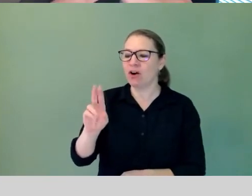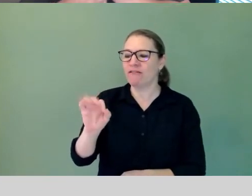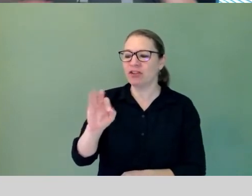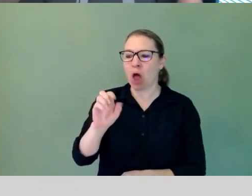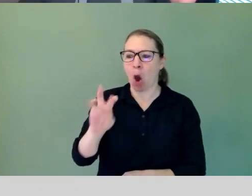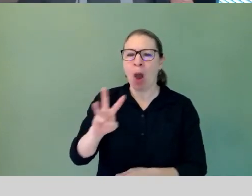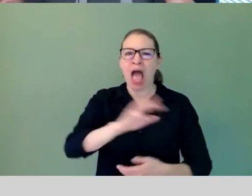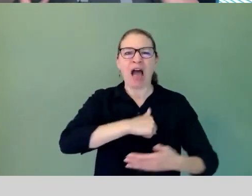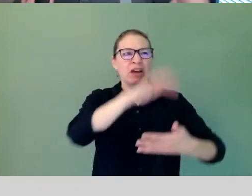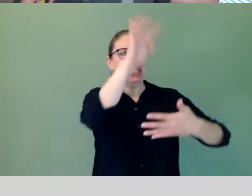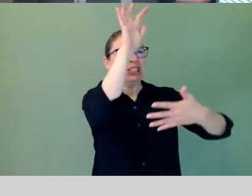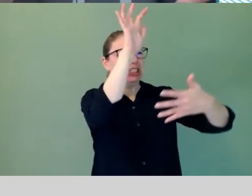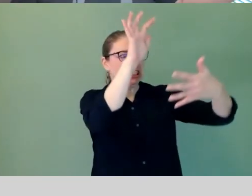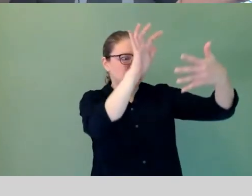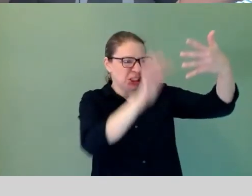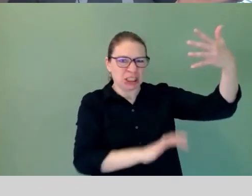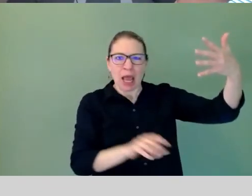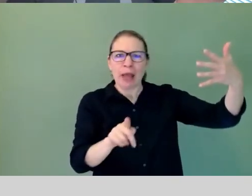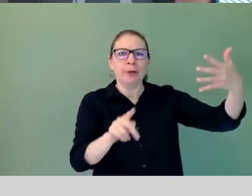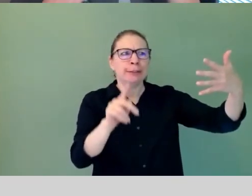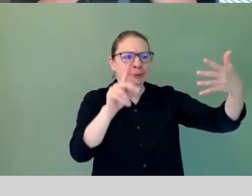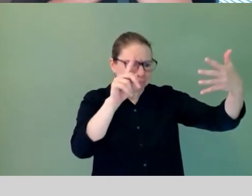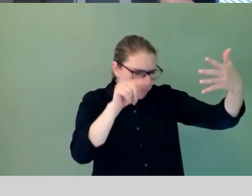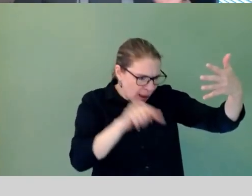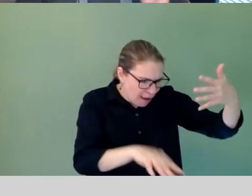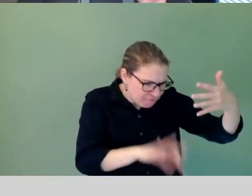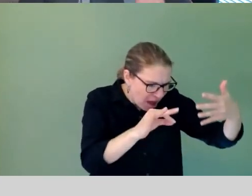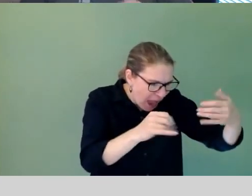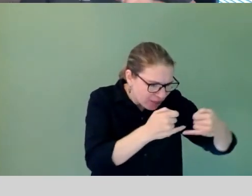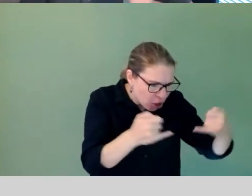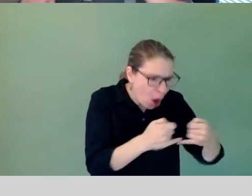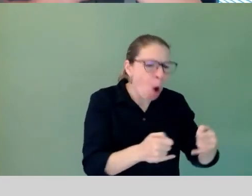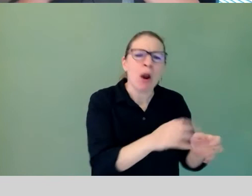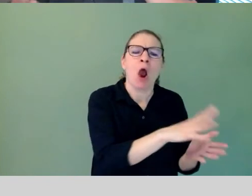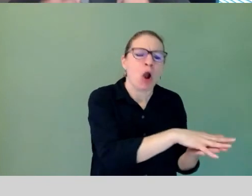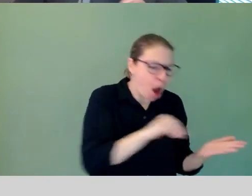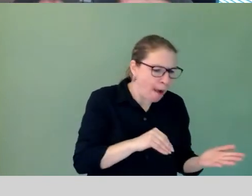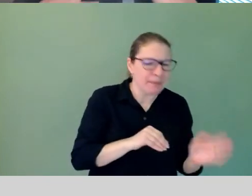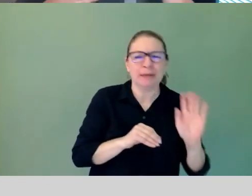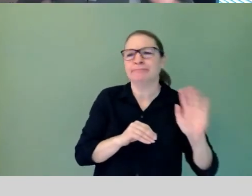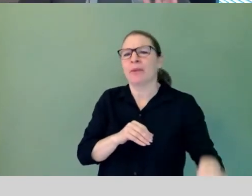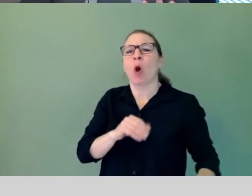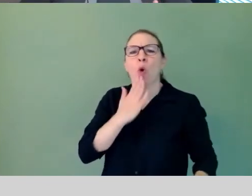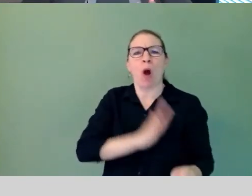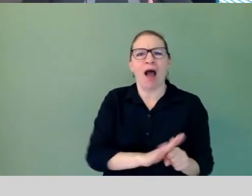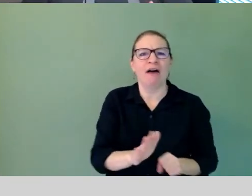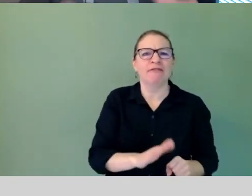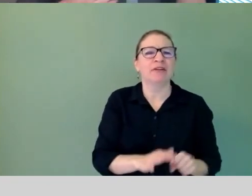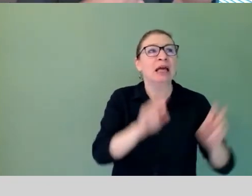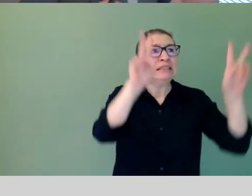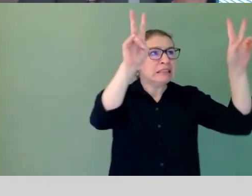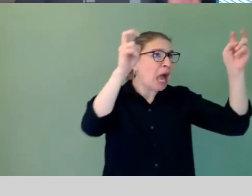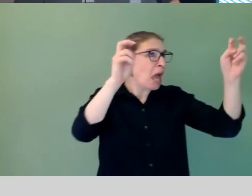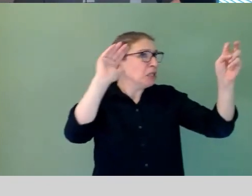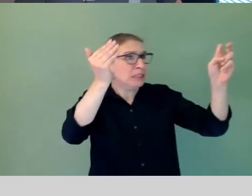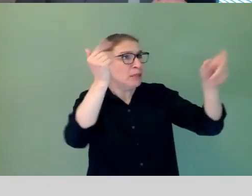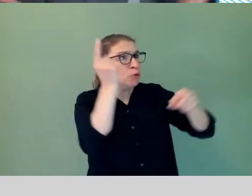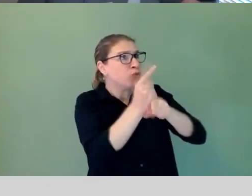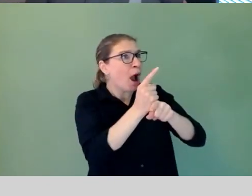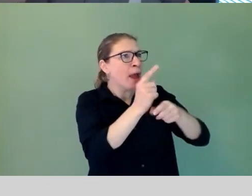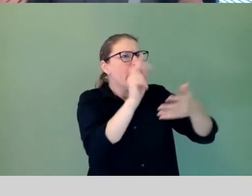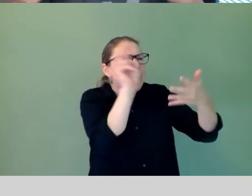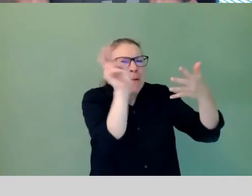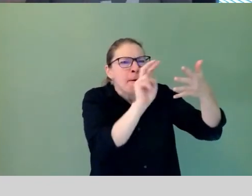and you didn't even read it. You just copied the code and left. You didn't read what it did because you're like, oh yeah, that kind of looks correct. Let's just try it. It's the exact same thing